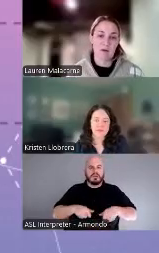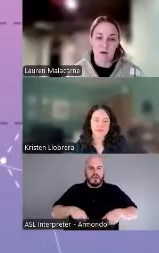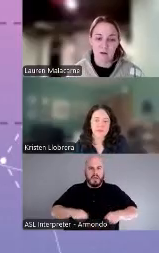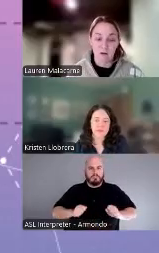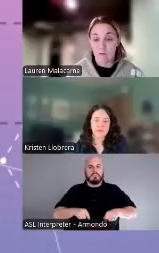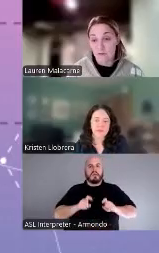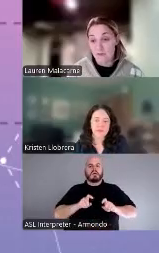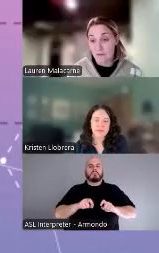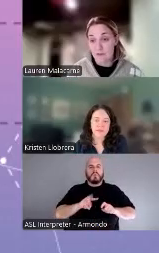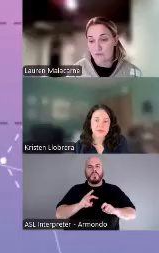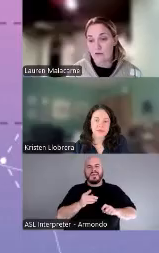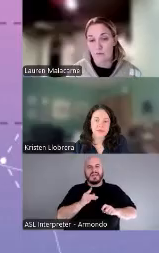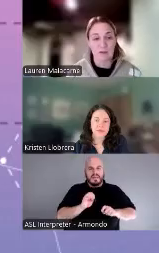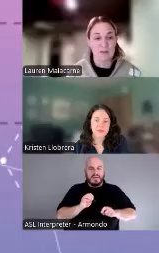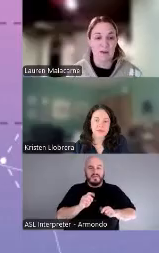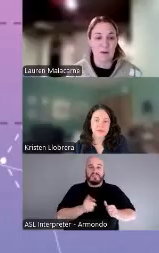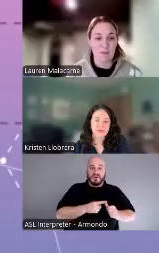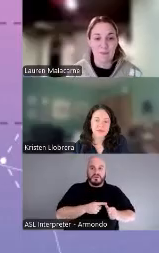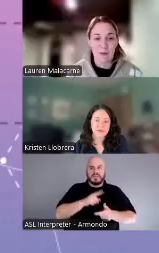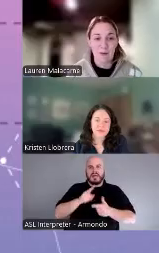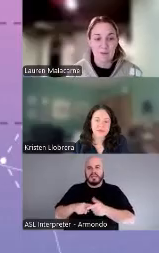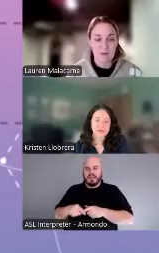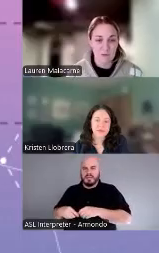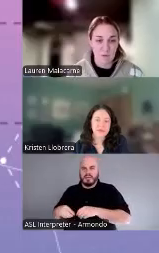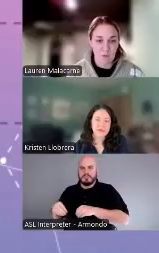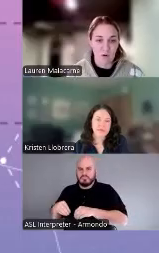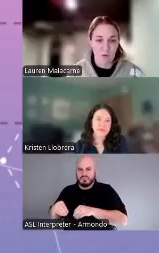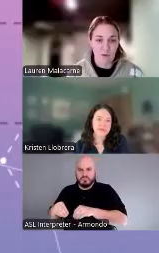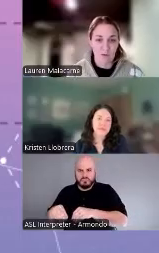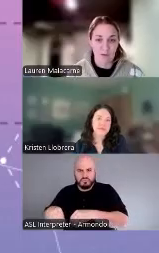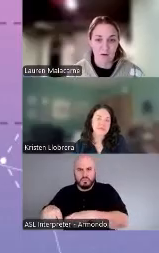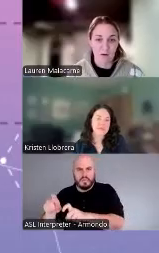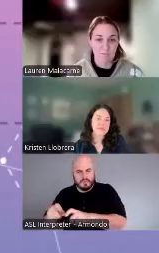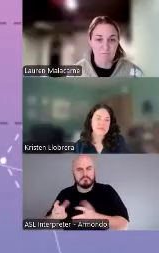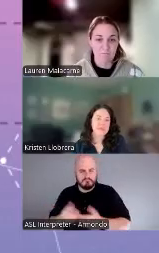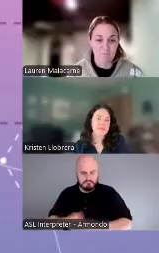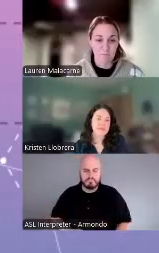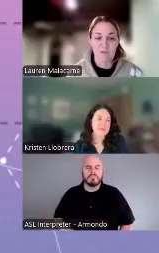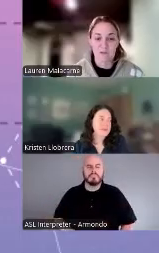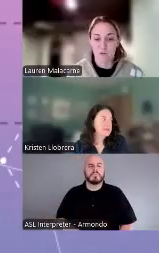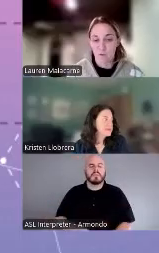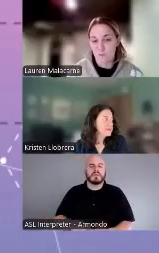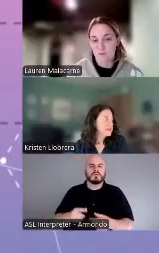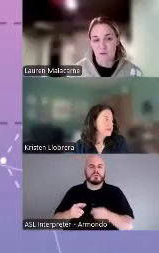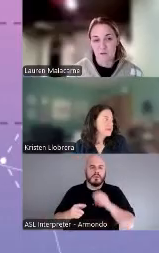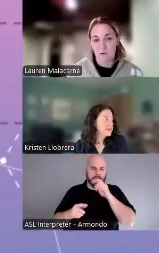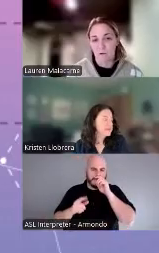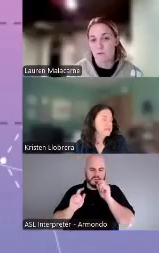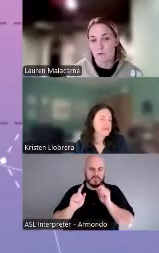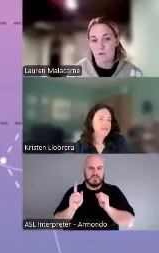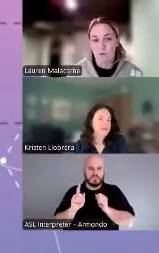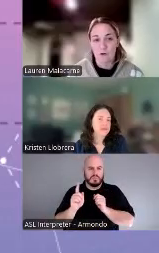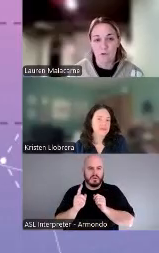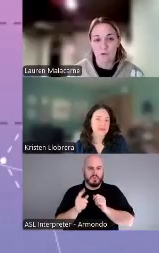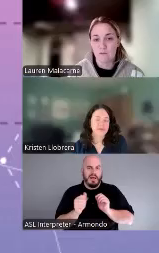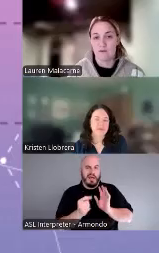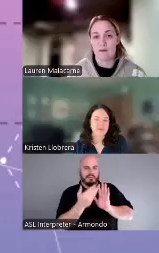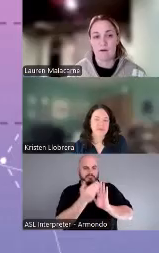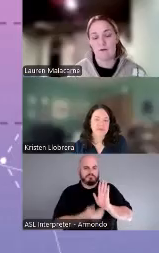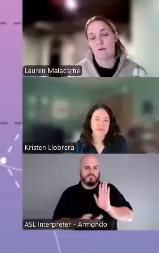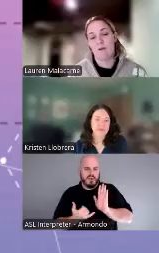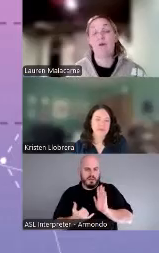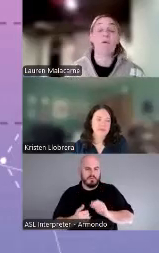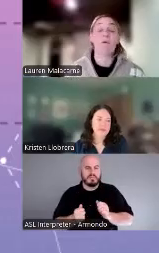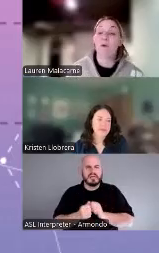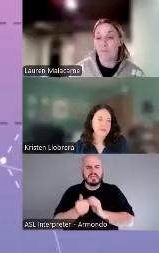But again, a lot of this is still in development. But this is where we are with the skill groups. And so the tutorials, I